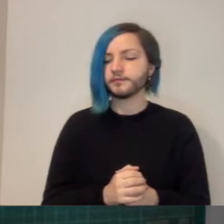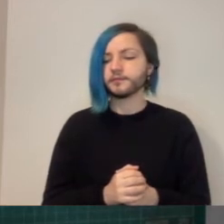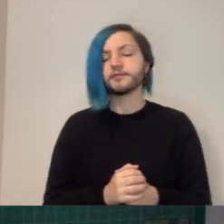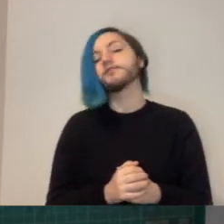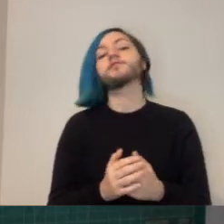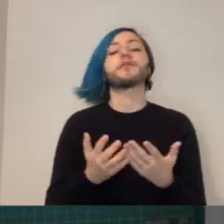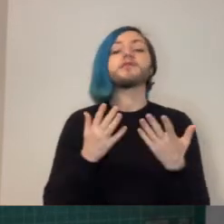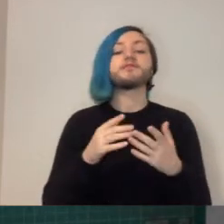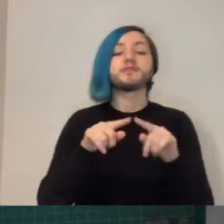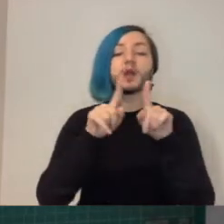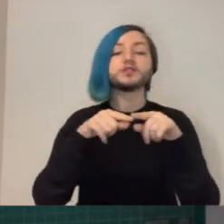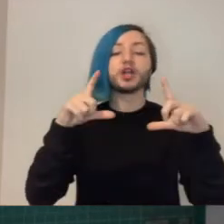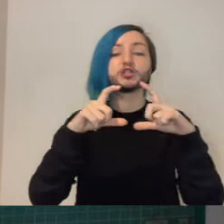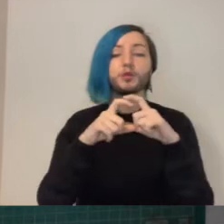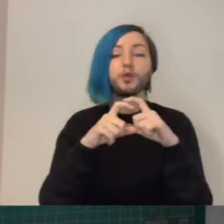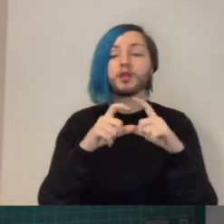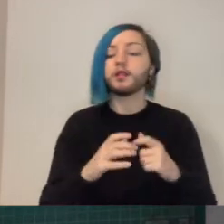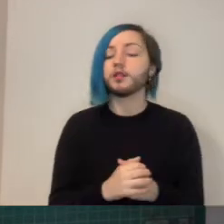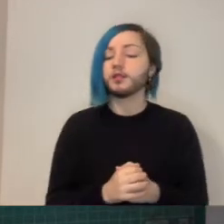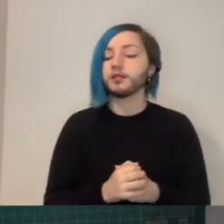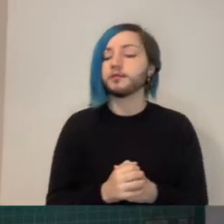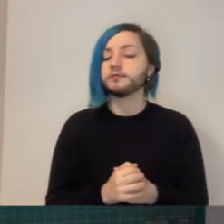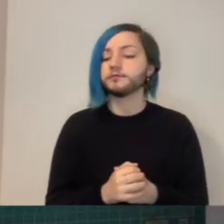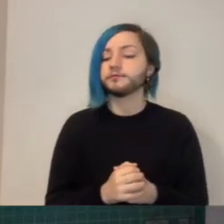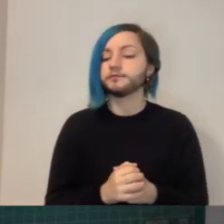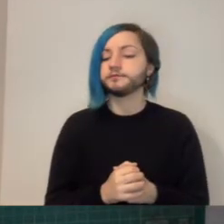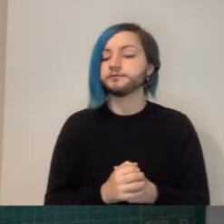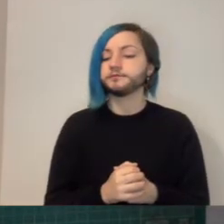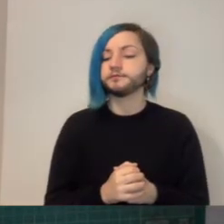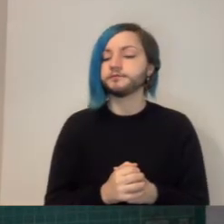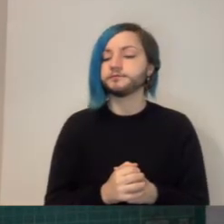And I'm using my smaller circle.